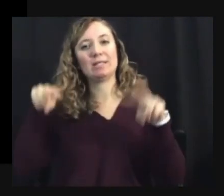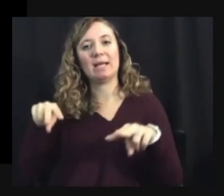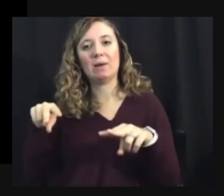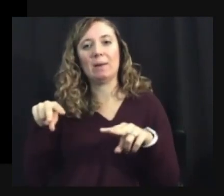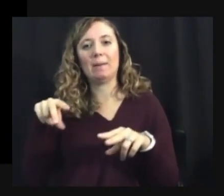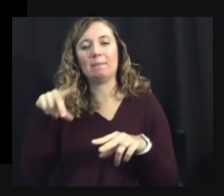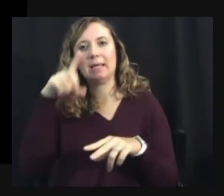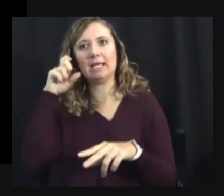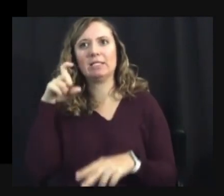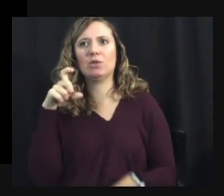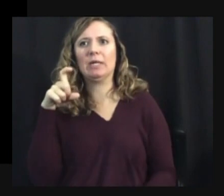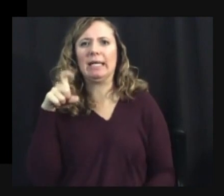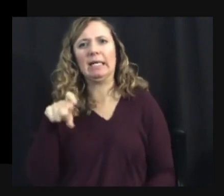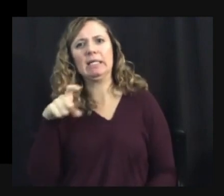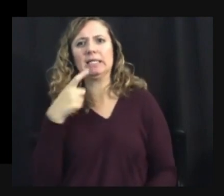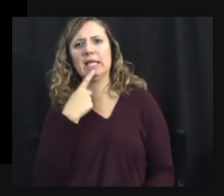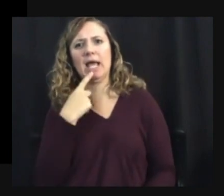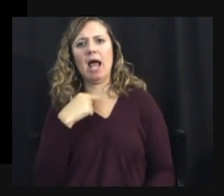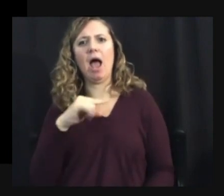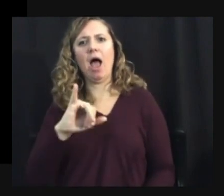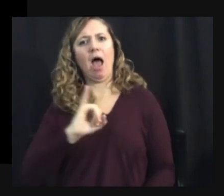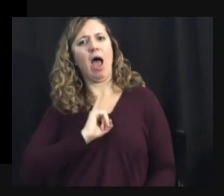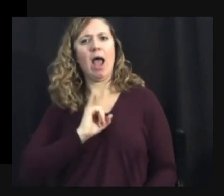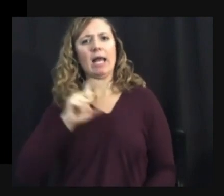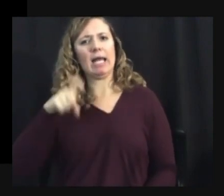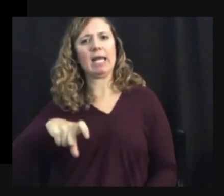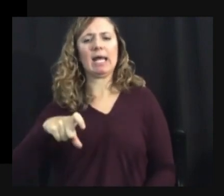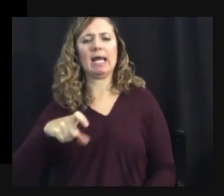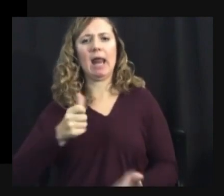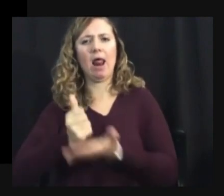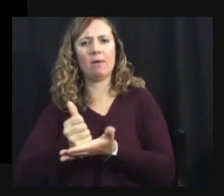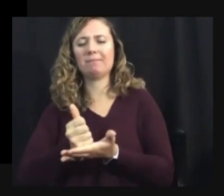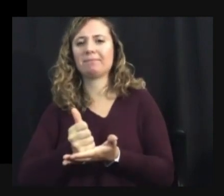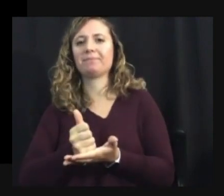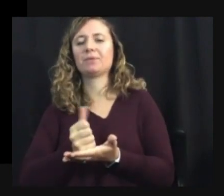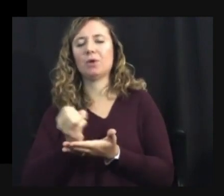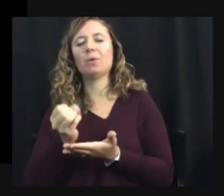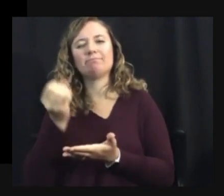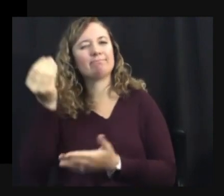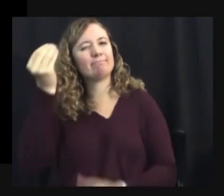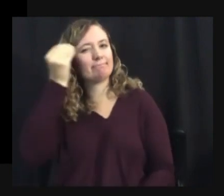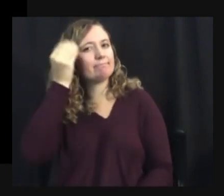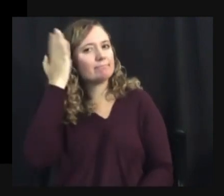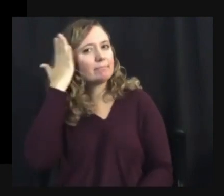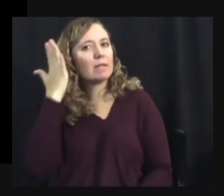help. So that's another important keep in mind.